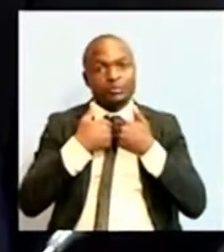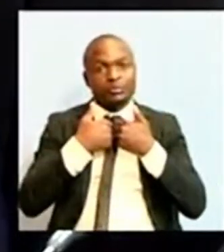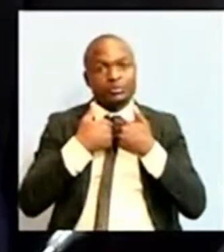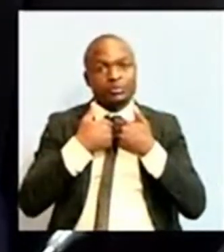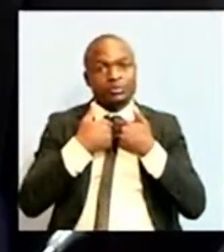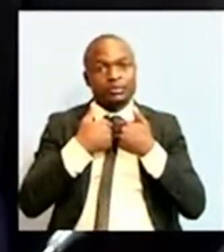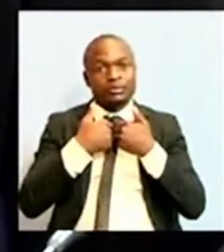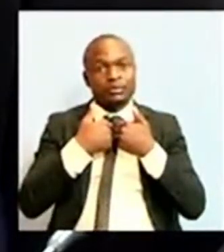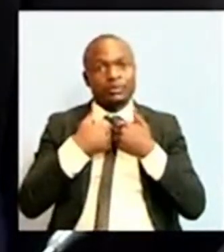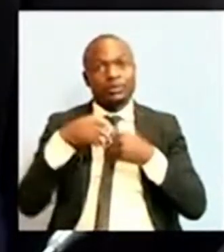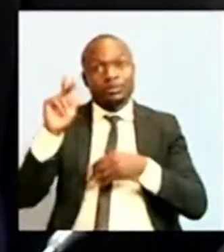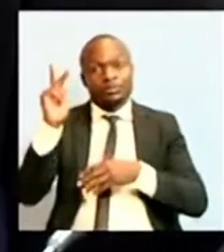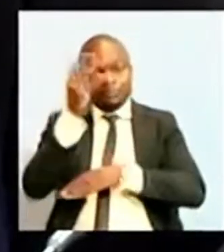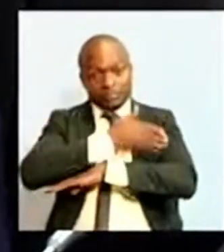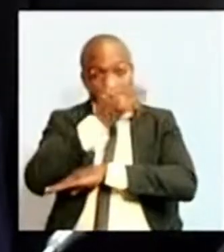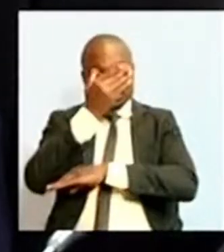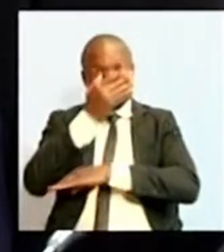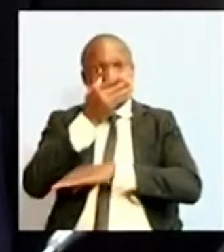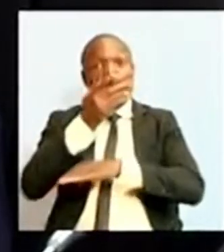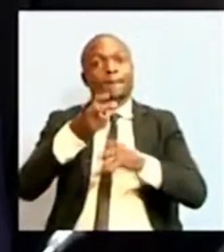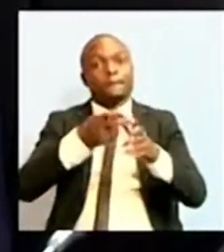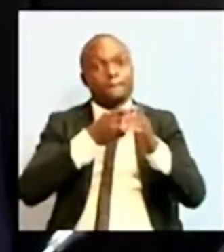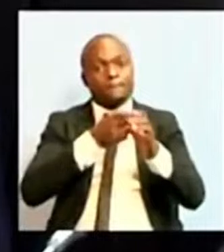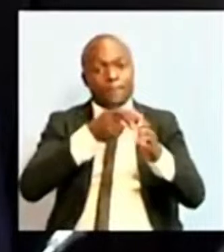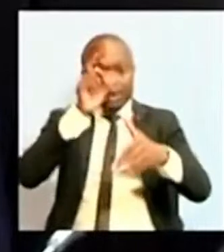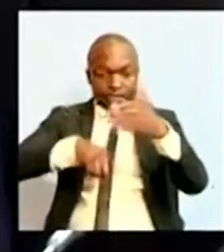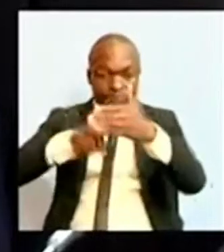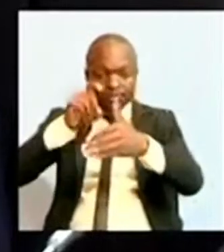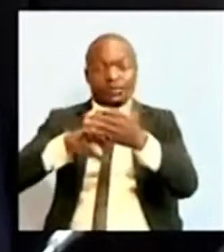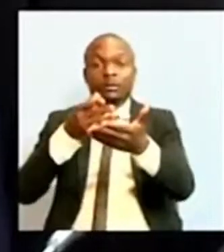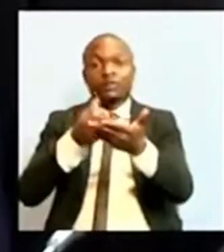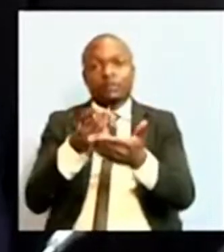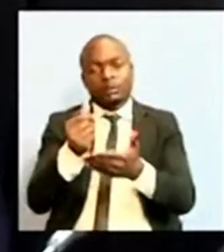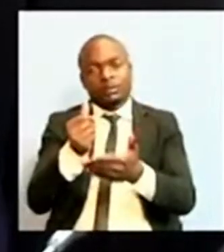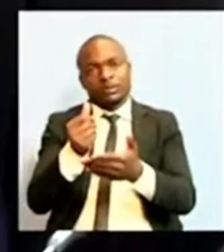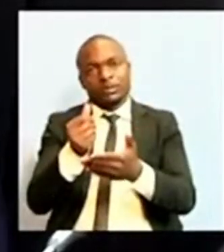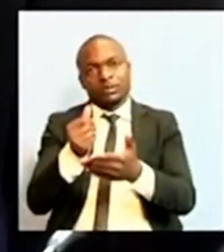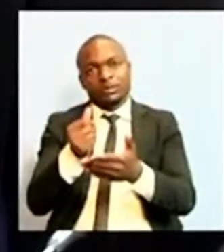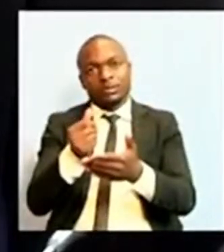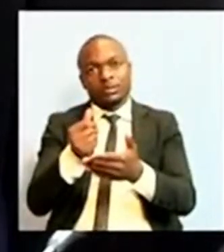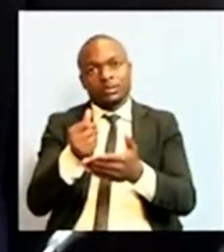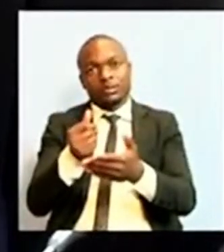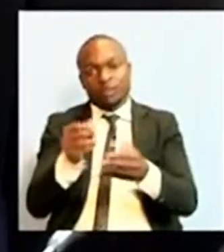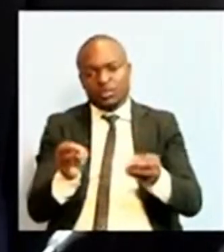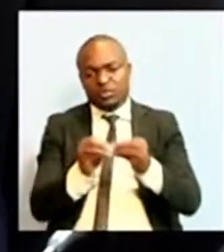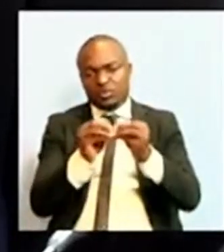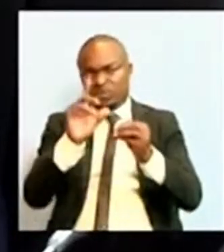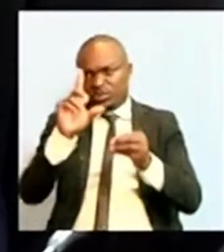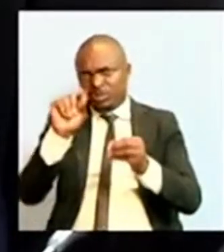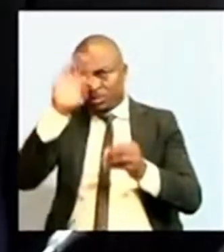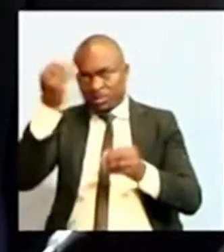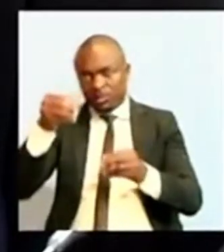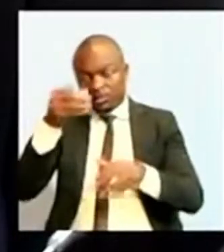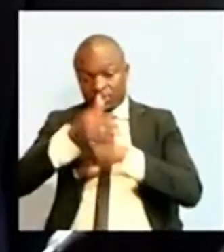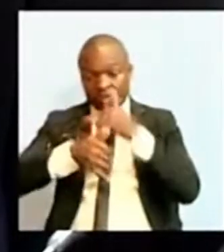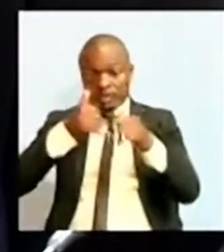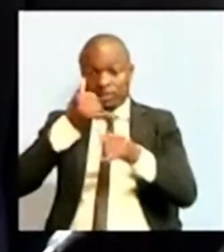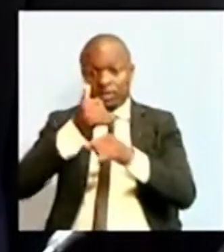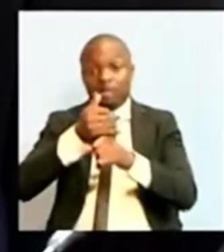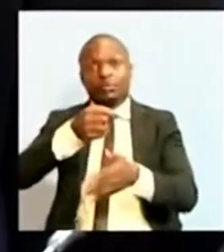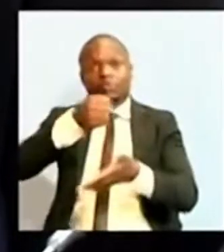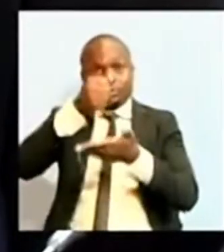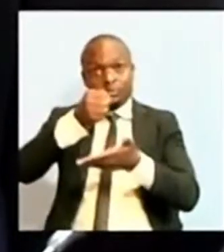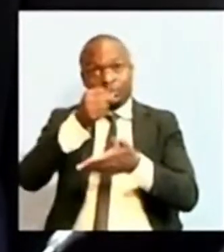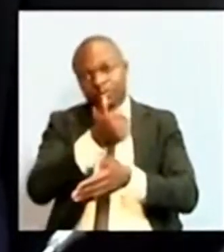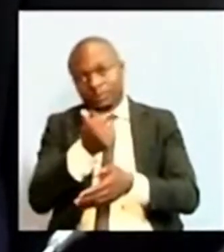in Kasumbalesa track levy. So these incomes actually they account for about 20% of our annual budget. Then